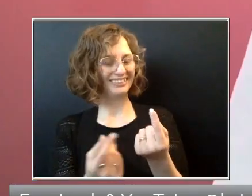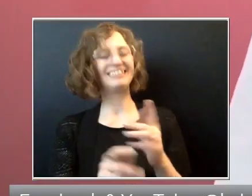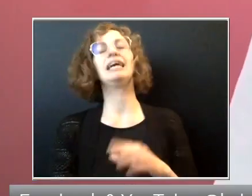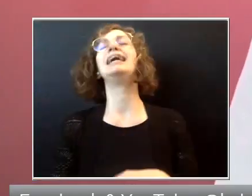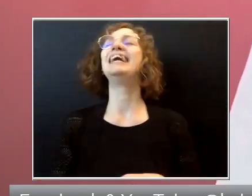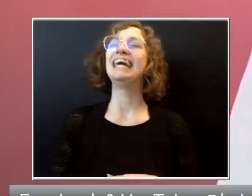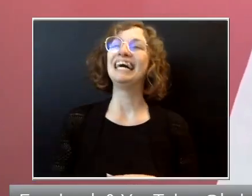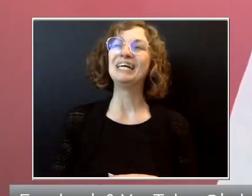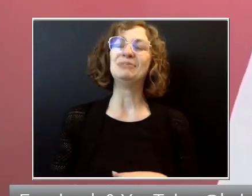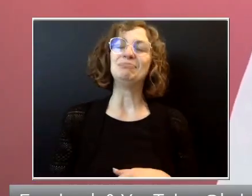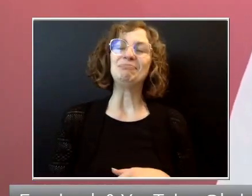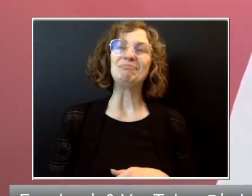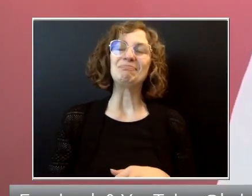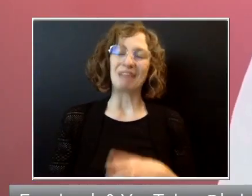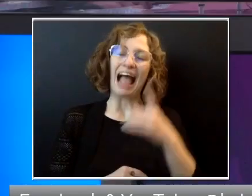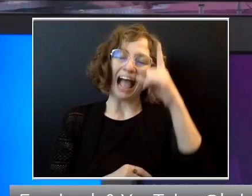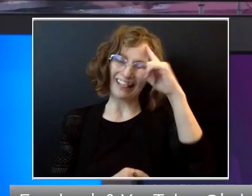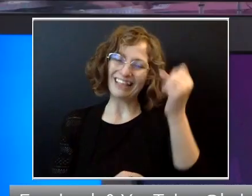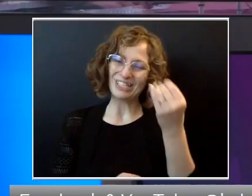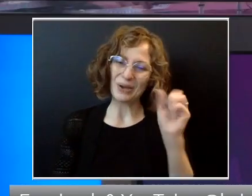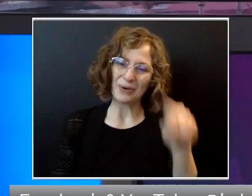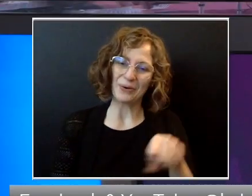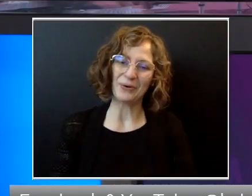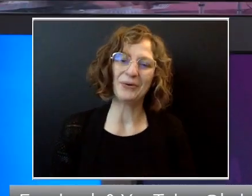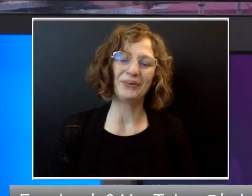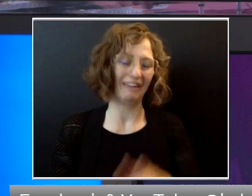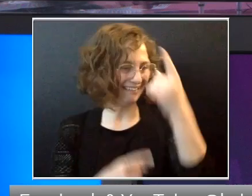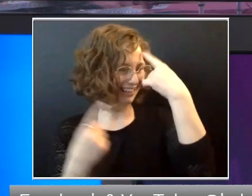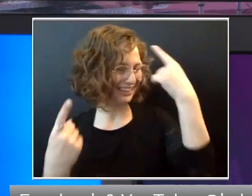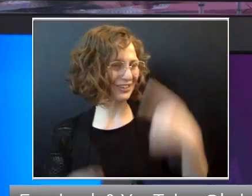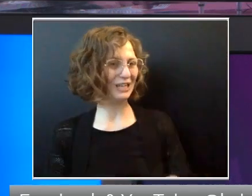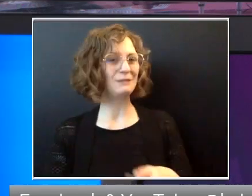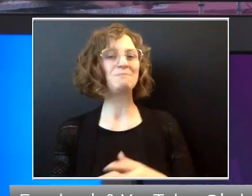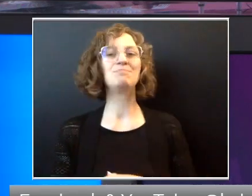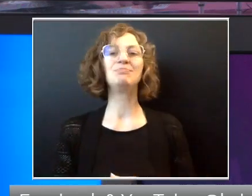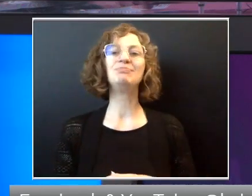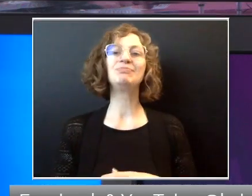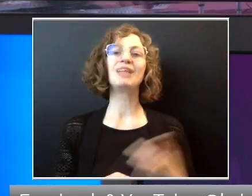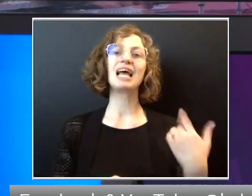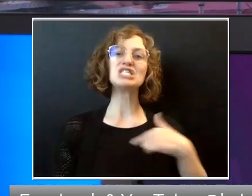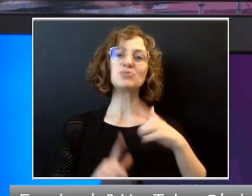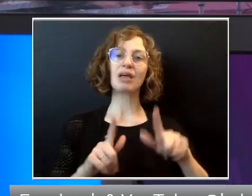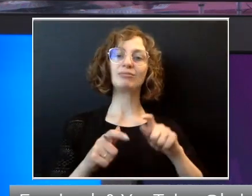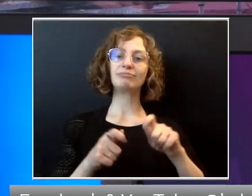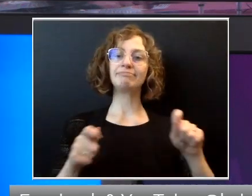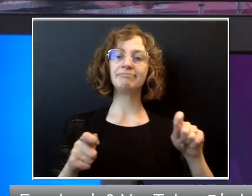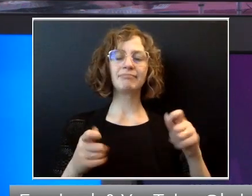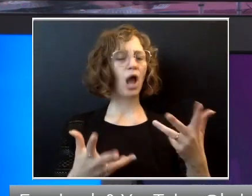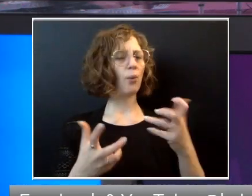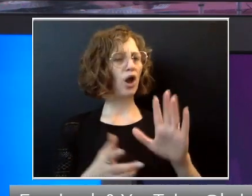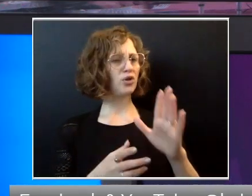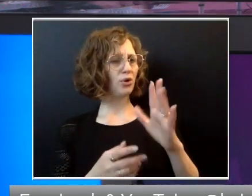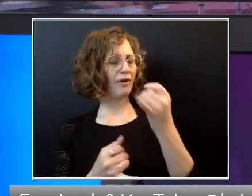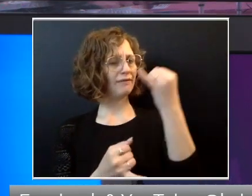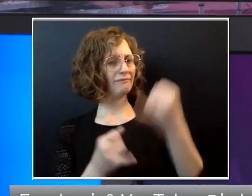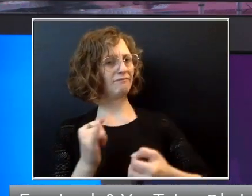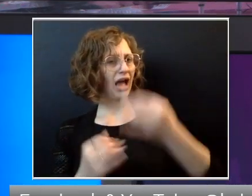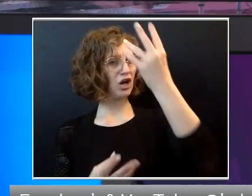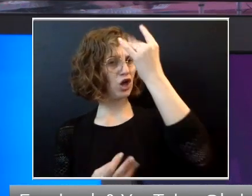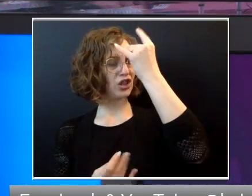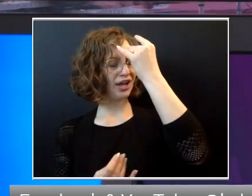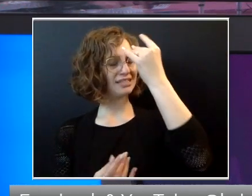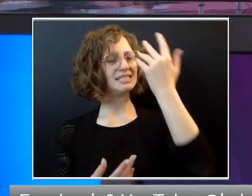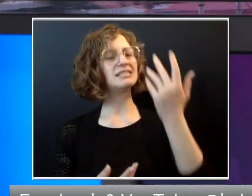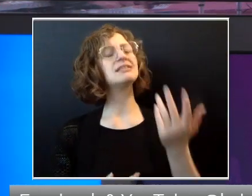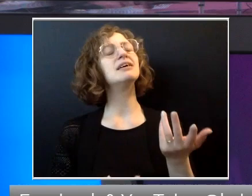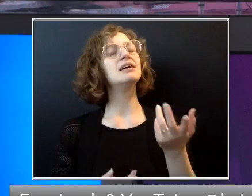think we do, yes. I think you do too. As we wrap up, Marque Ann, I want to get final thoughts. What do you want people to take away from your